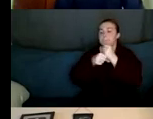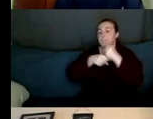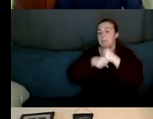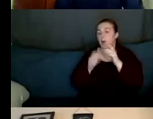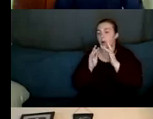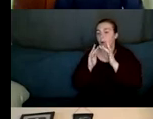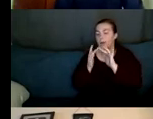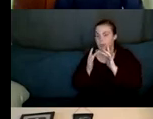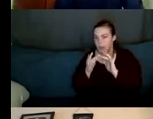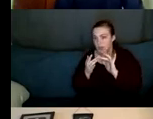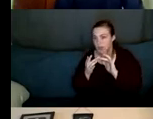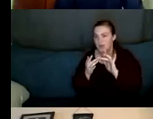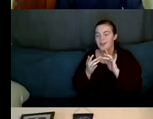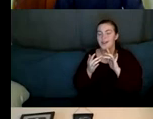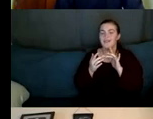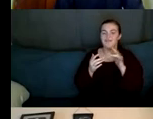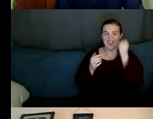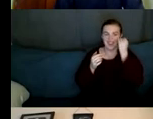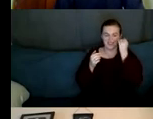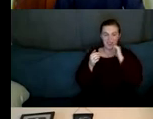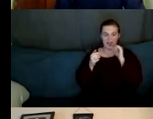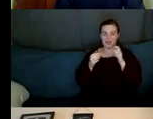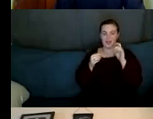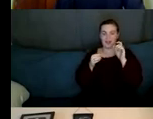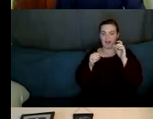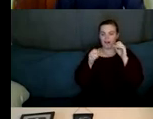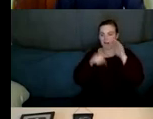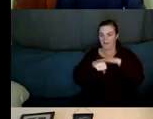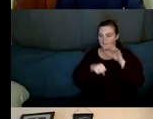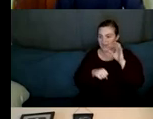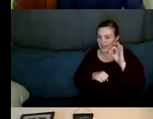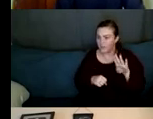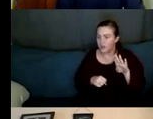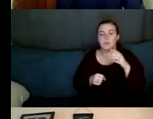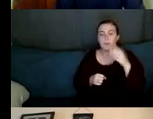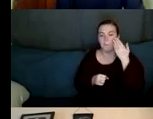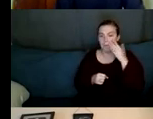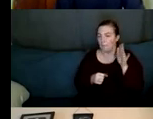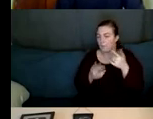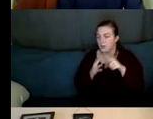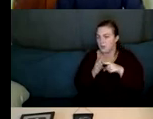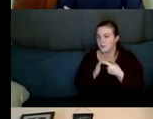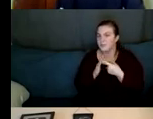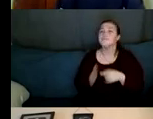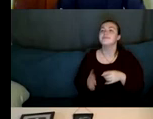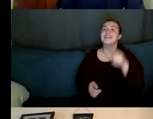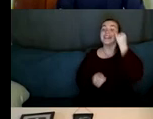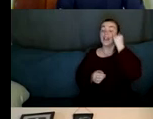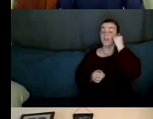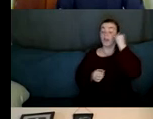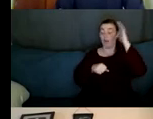Like if I'm not on Facebook, I wouldn't know where to start. Oh, to make a website. So if you are on